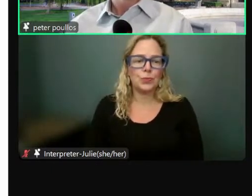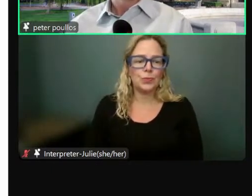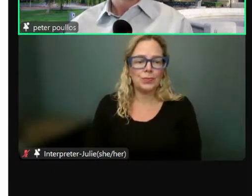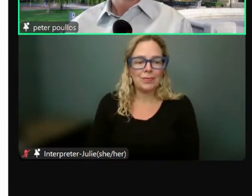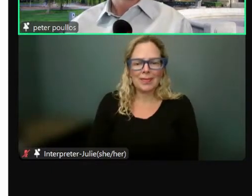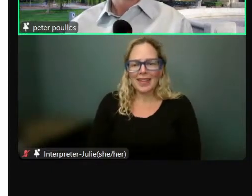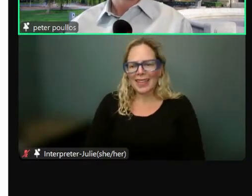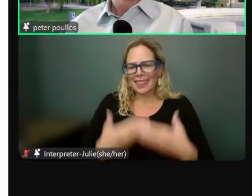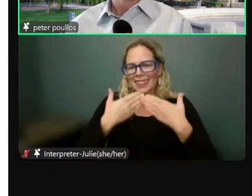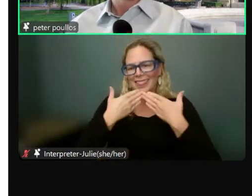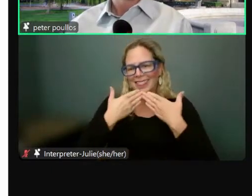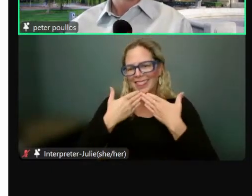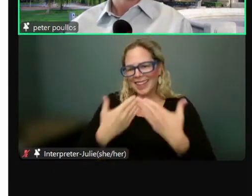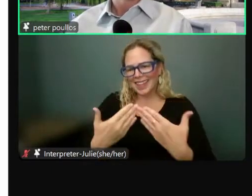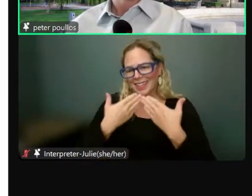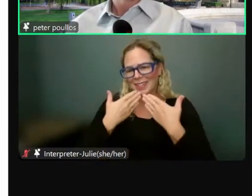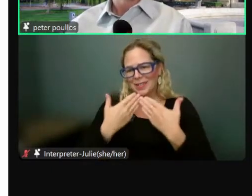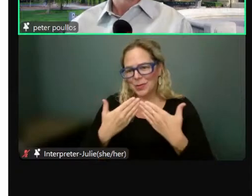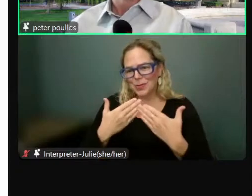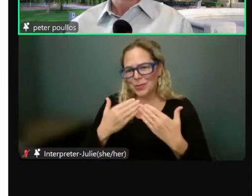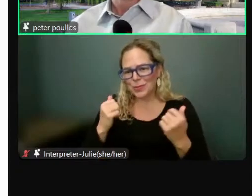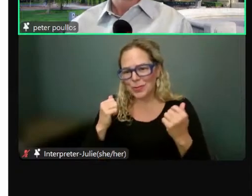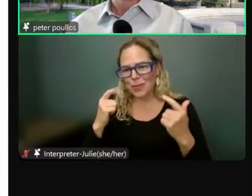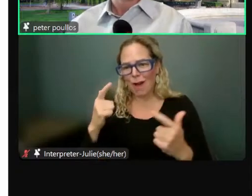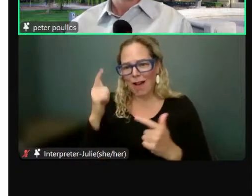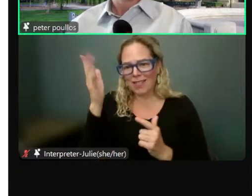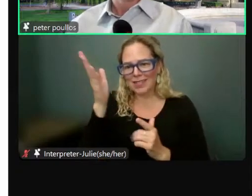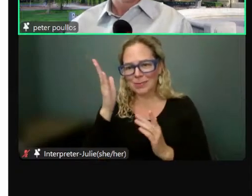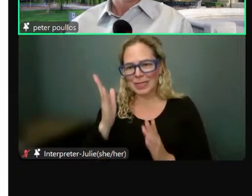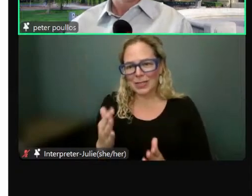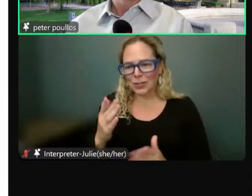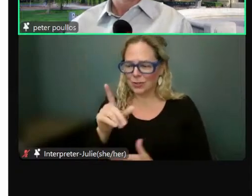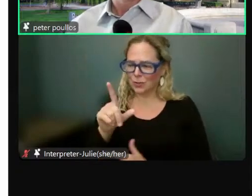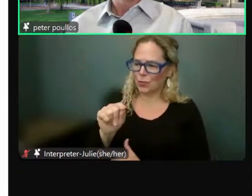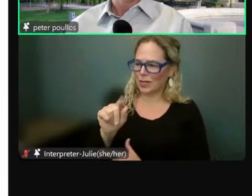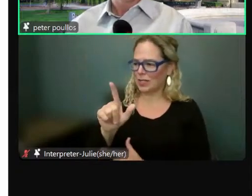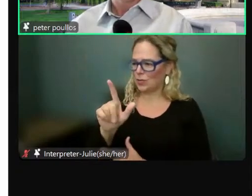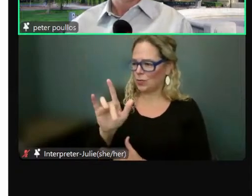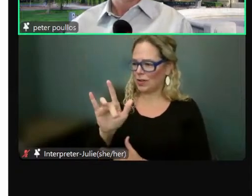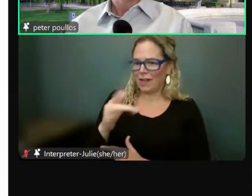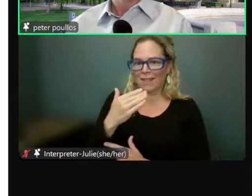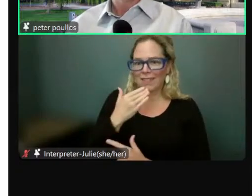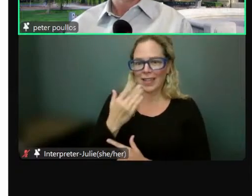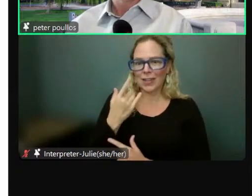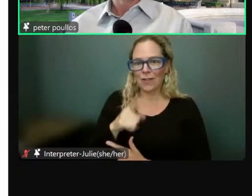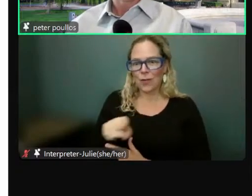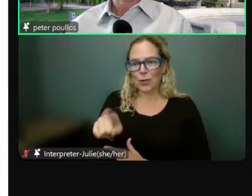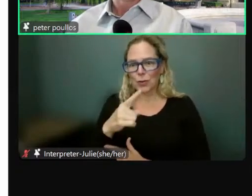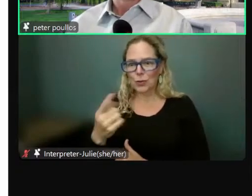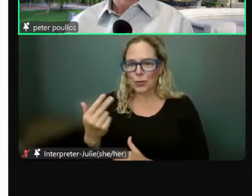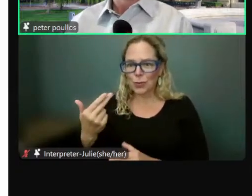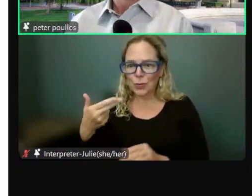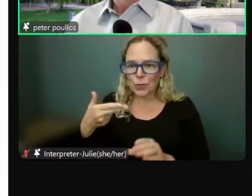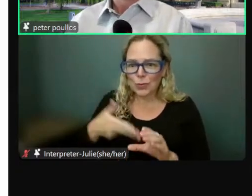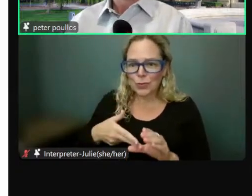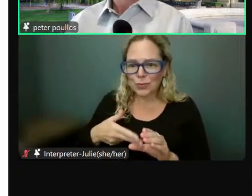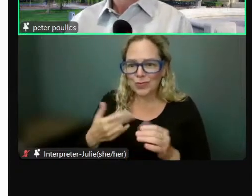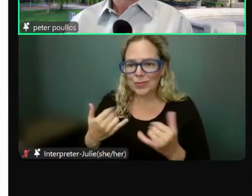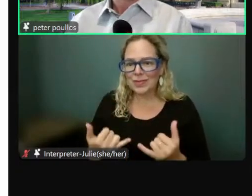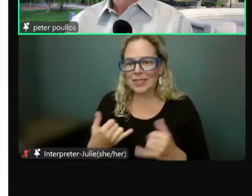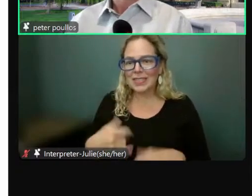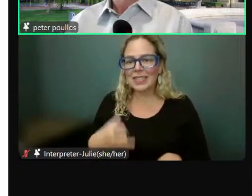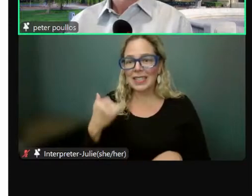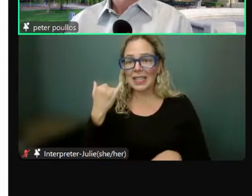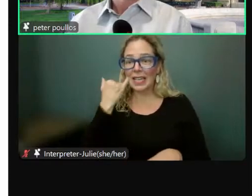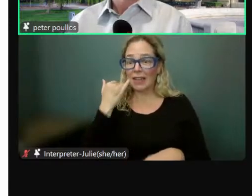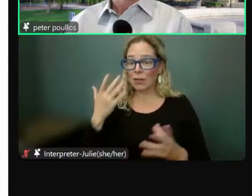Thank you to all of our 2025 speakers, and again to all of you in the audience for attending. Do you want to